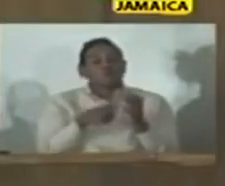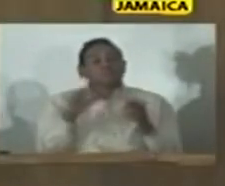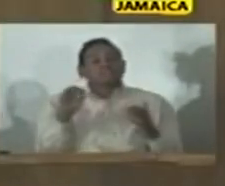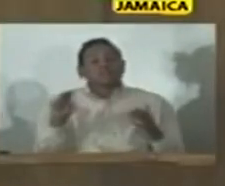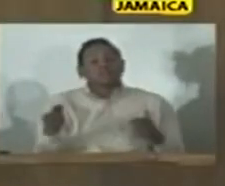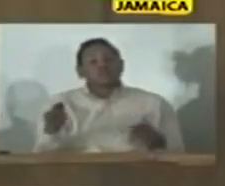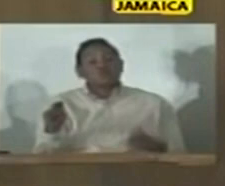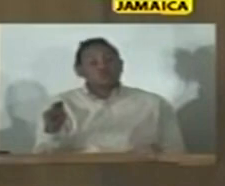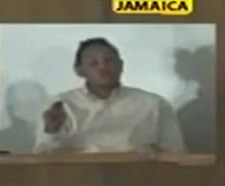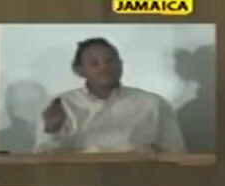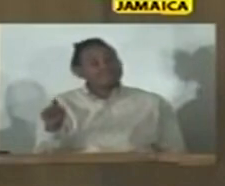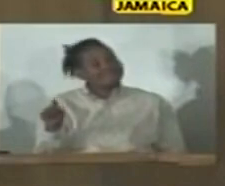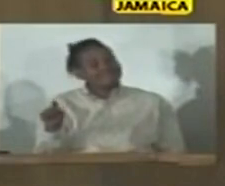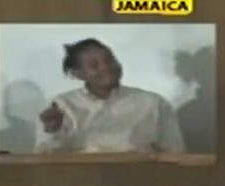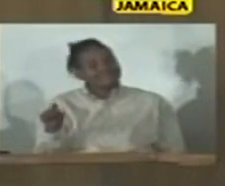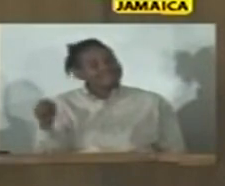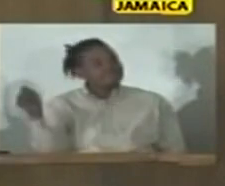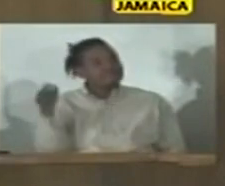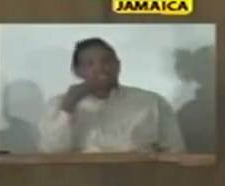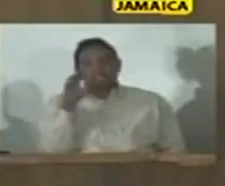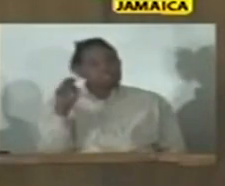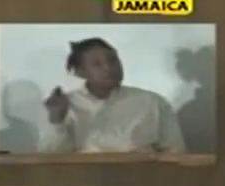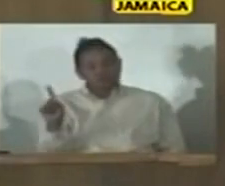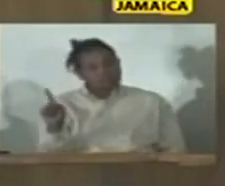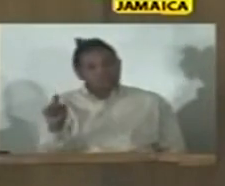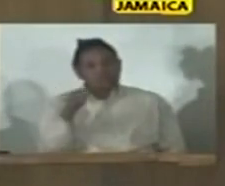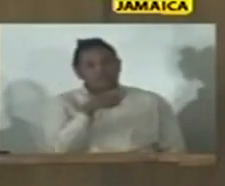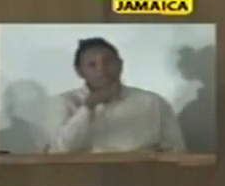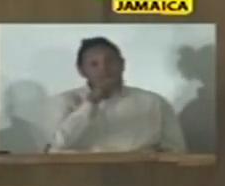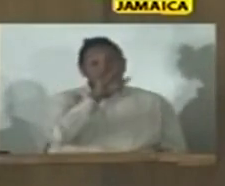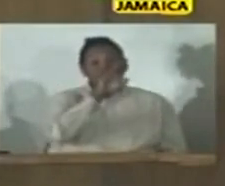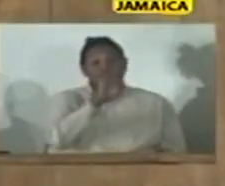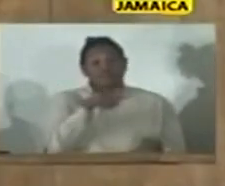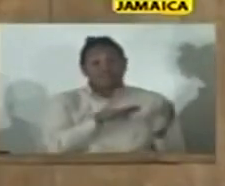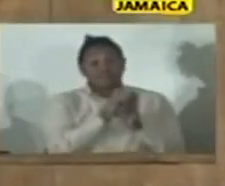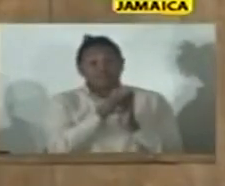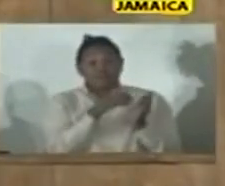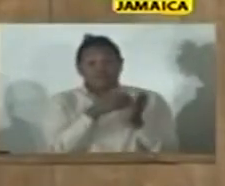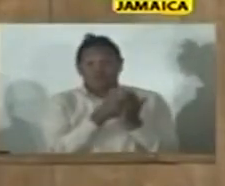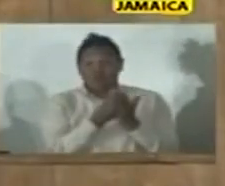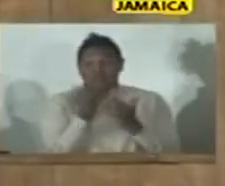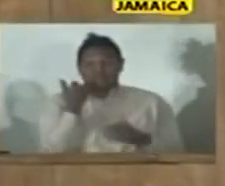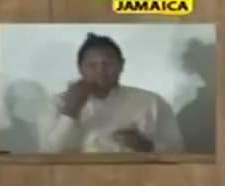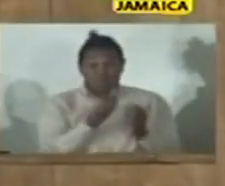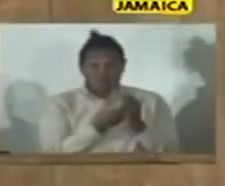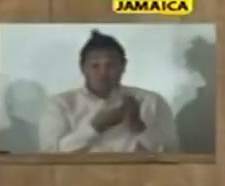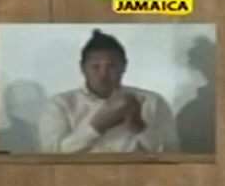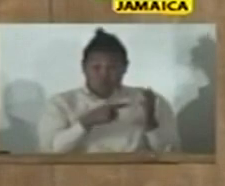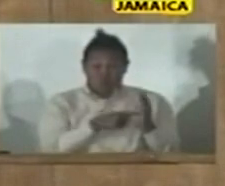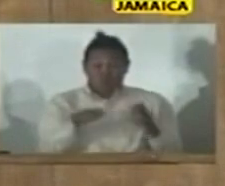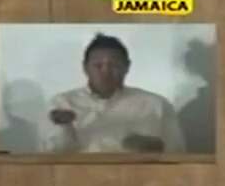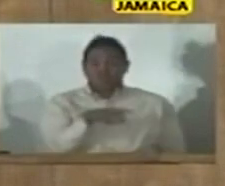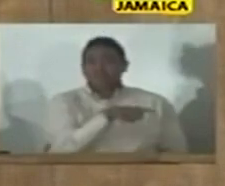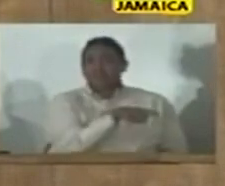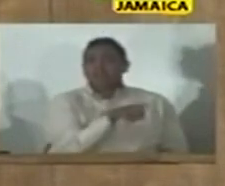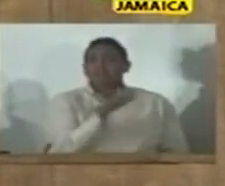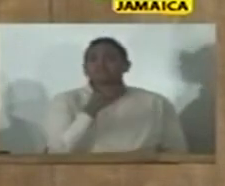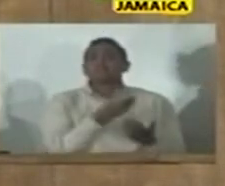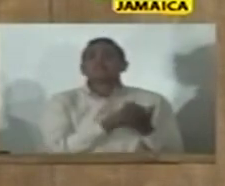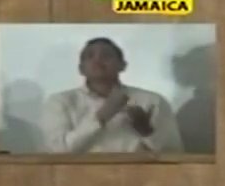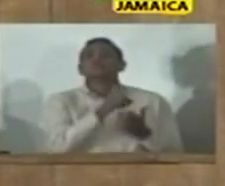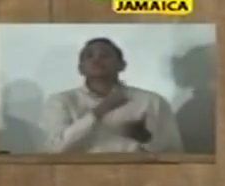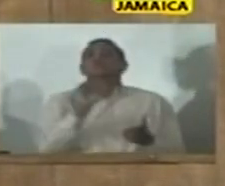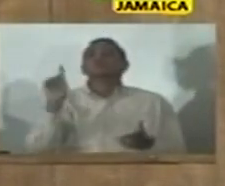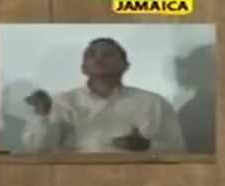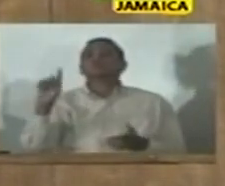if money is owed to the Petrocarib Development Fund, Because if money is owed to that money should go to the consolidated